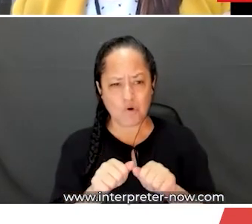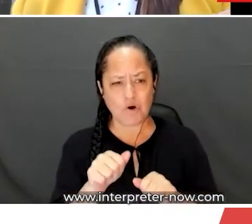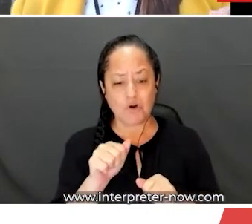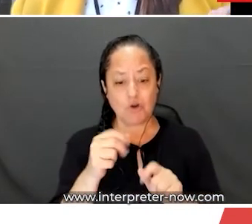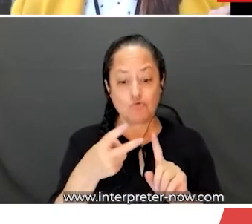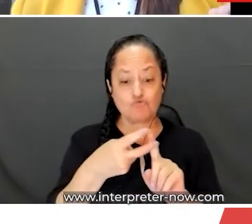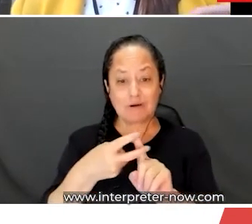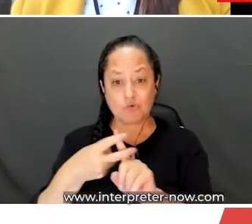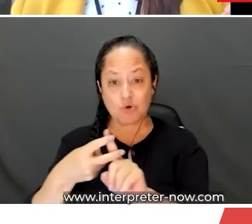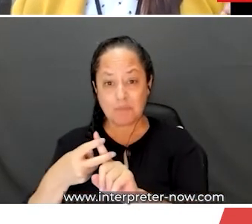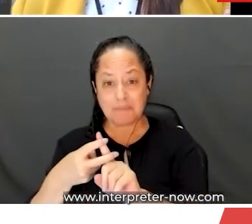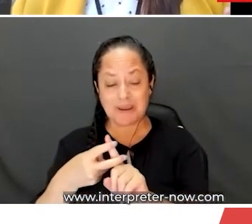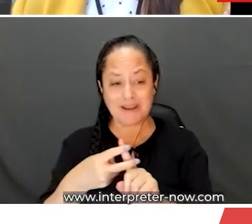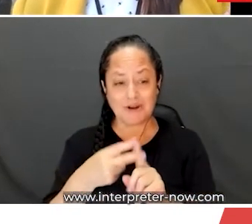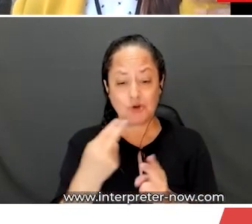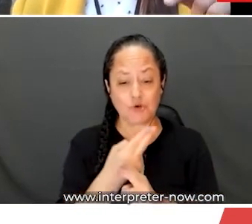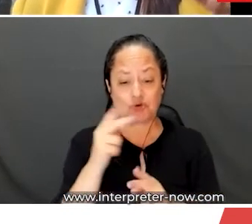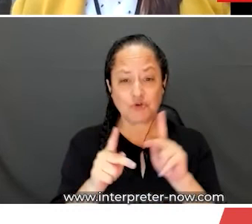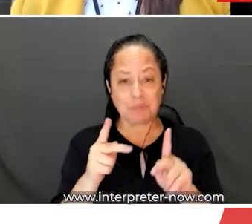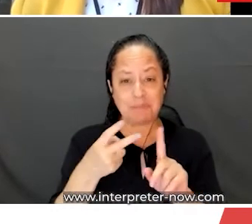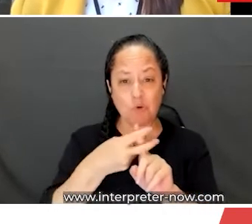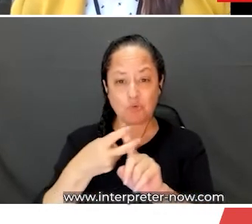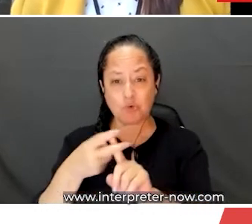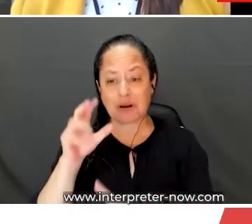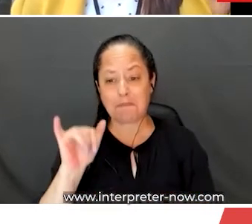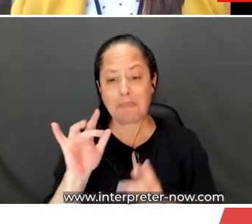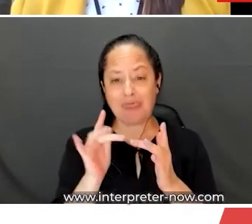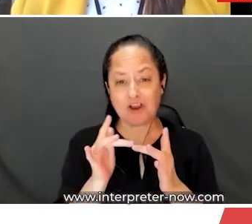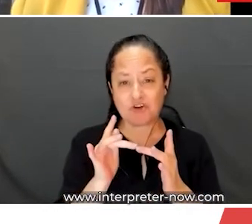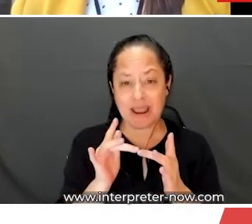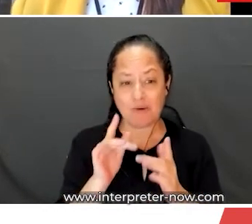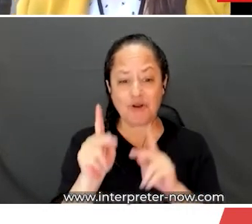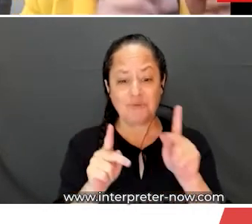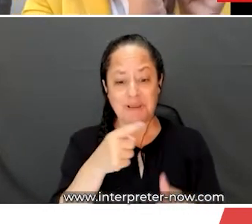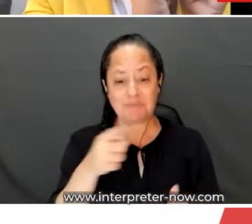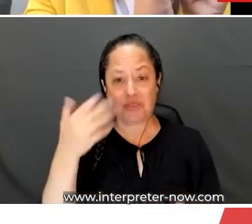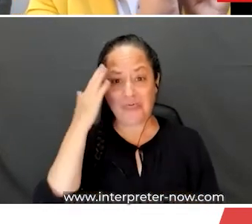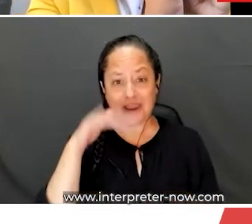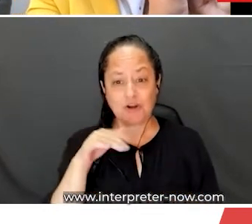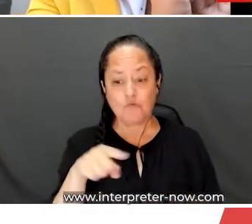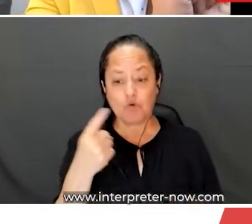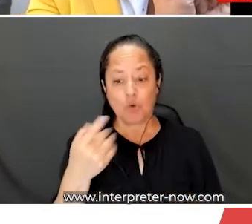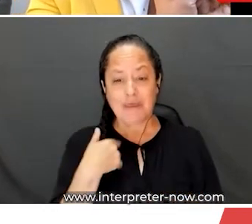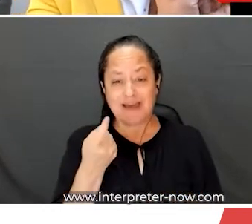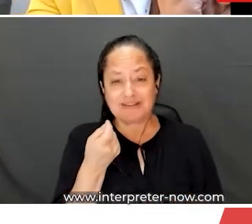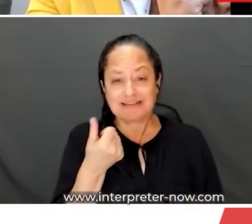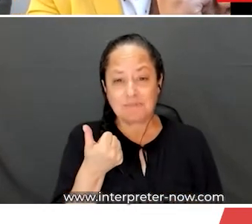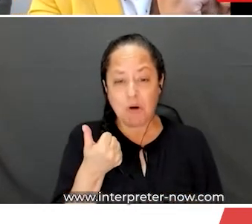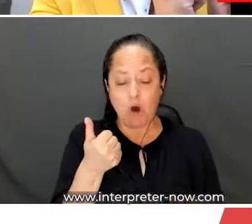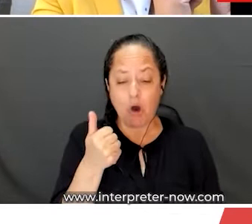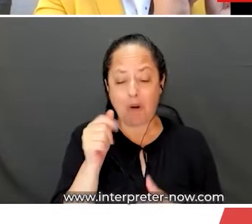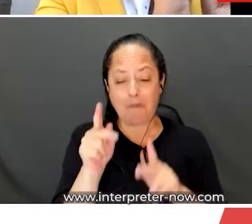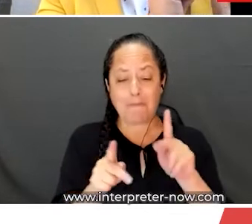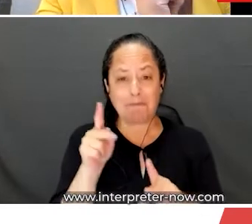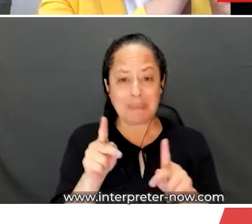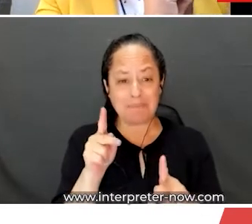recruitment, usually people get recruited by their networks, right? And people that they know. If you only have this small little population of people,